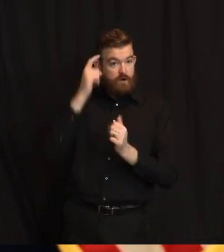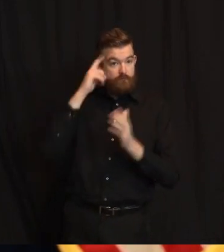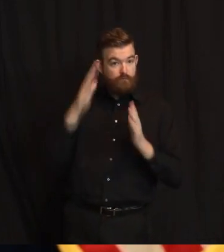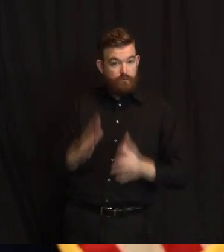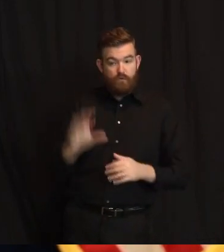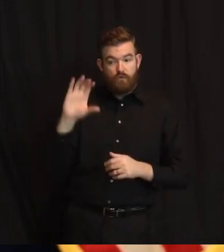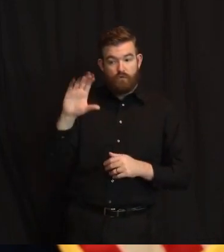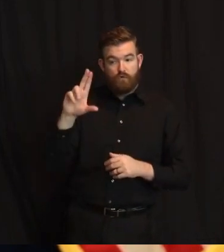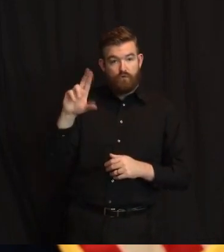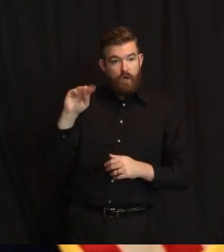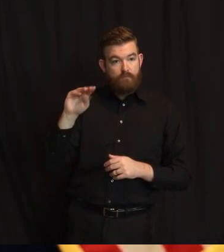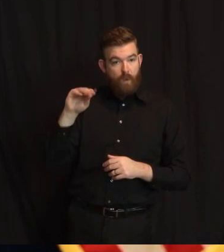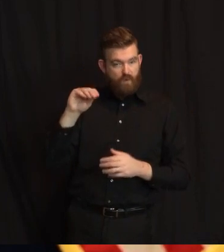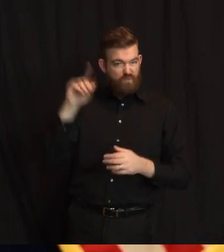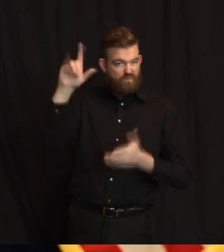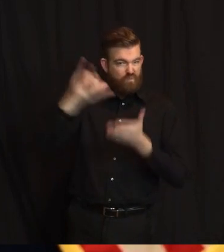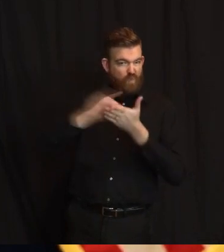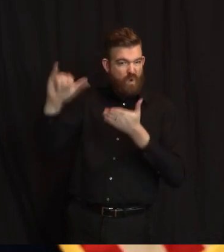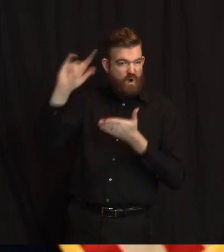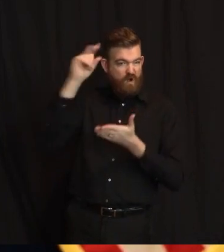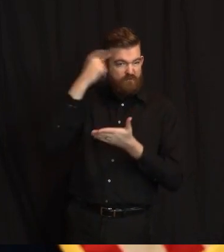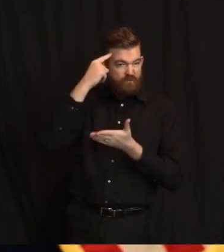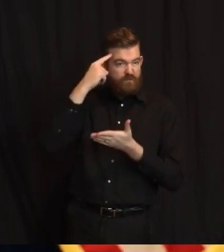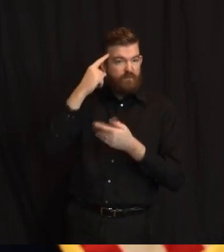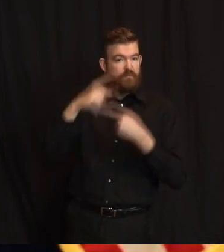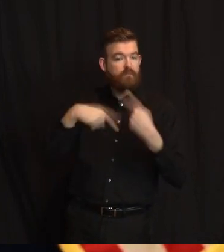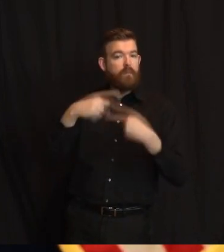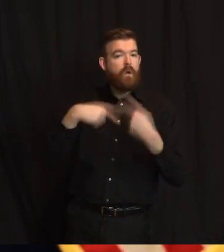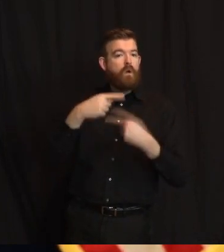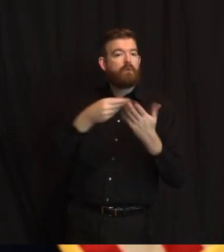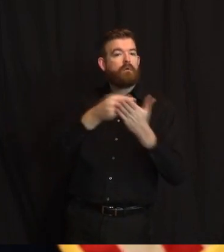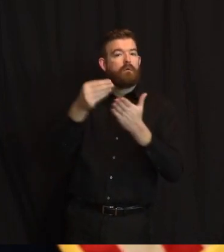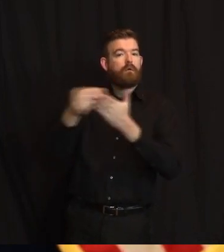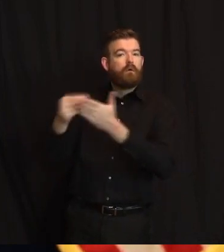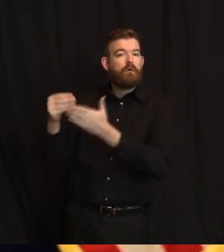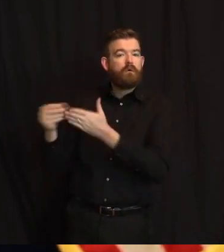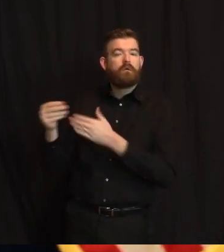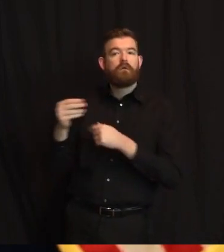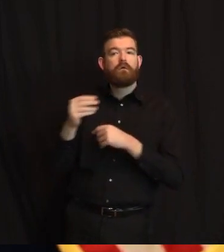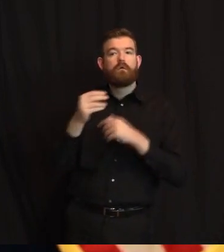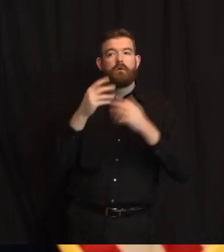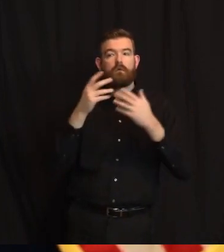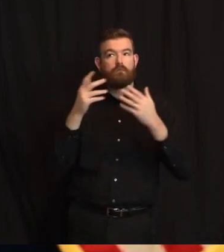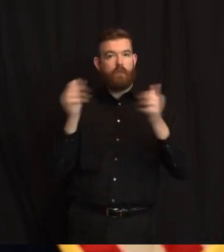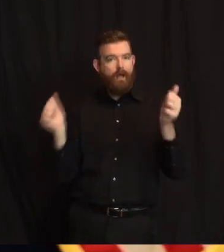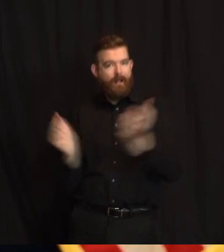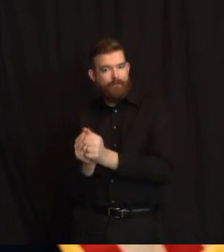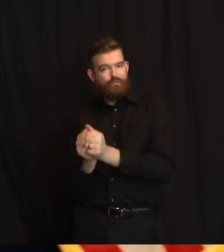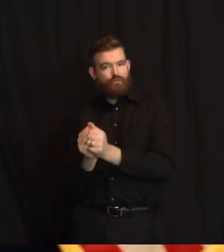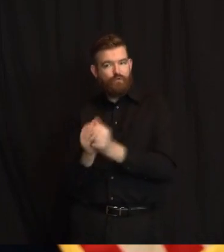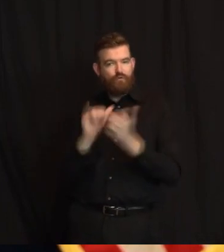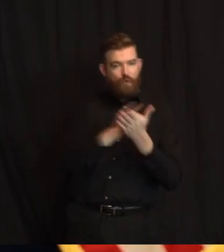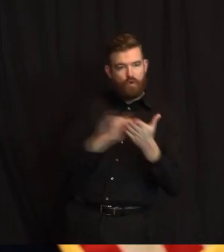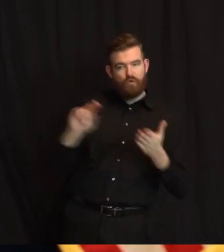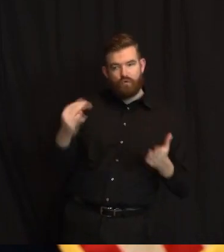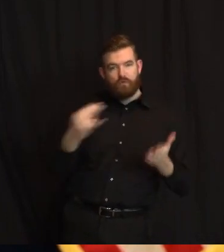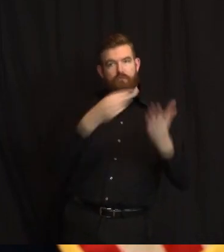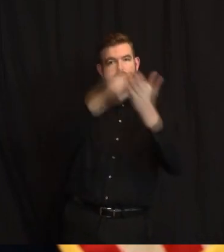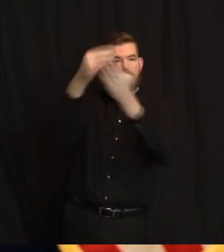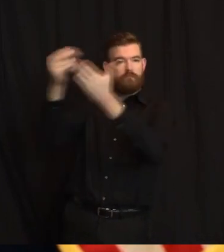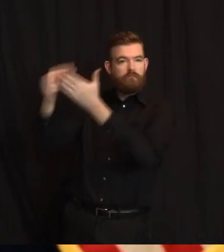consortium? And has Cuomo pledged to make the antibody test being developed by New York's Health Department available to New Jersey?